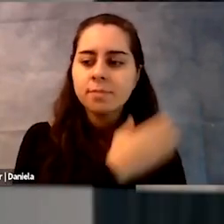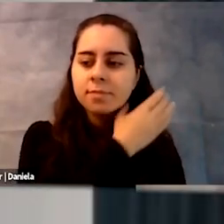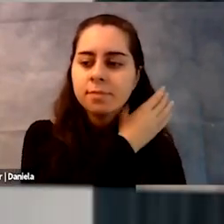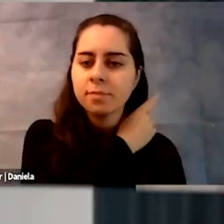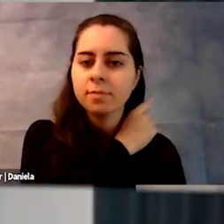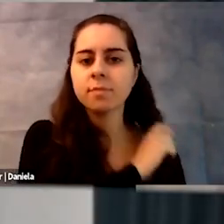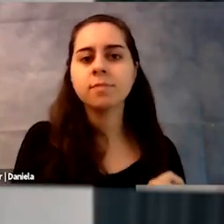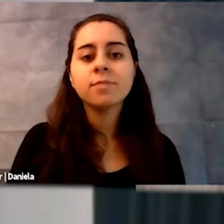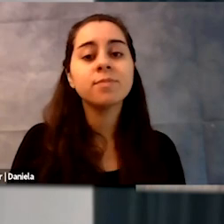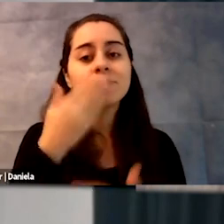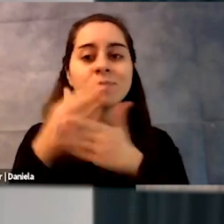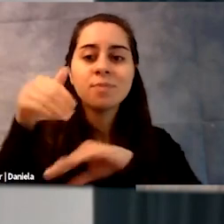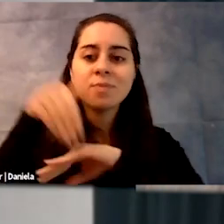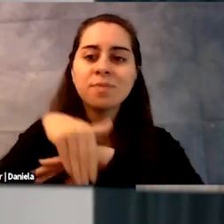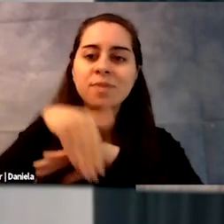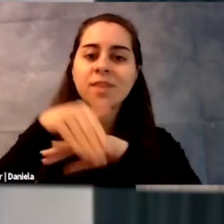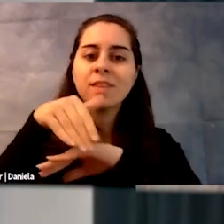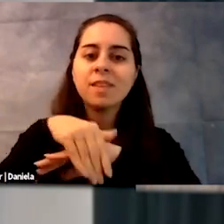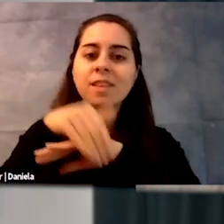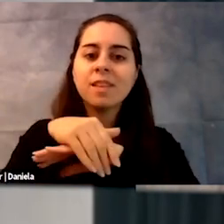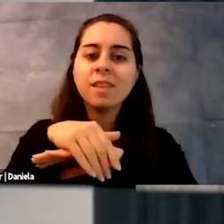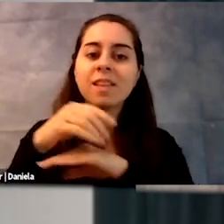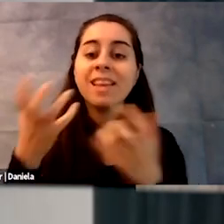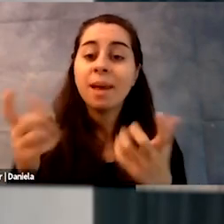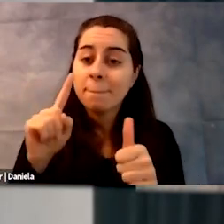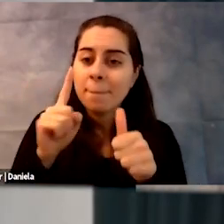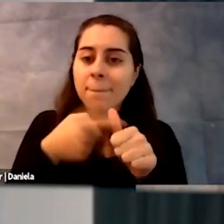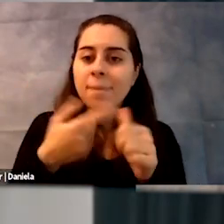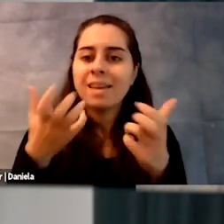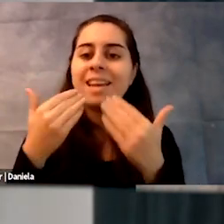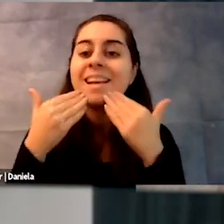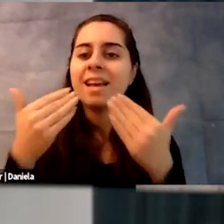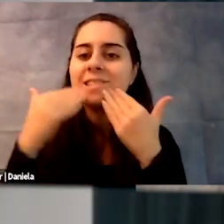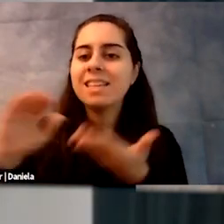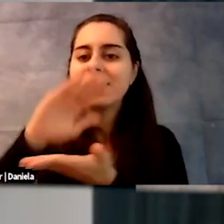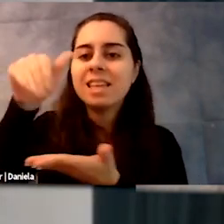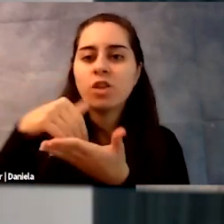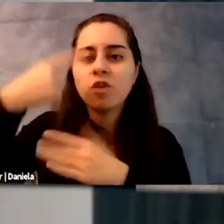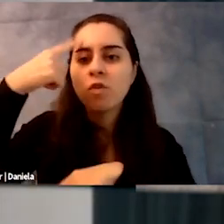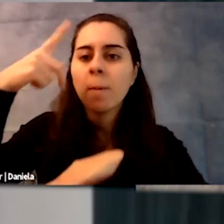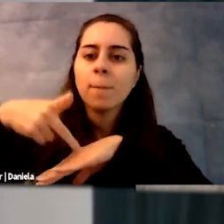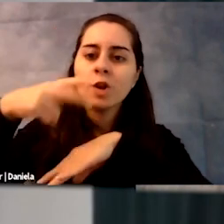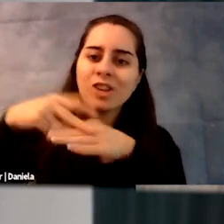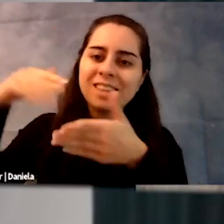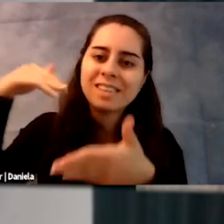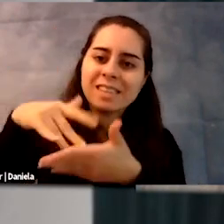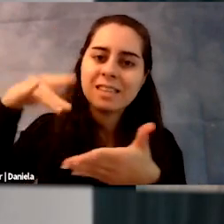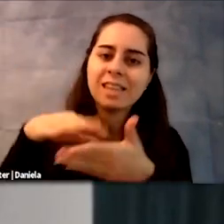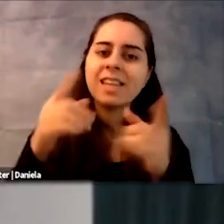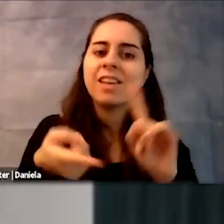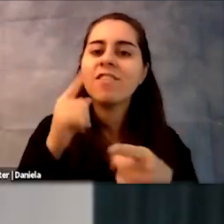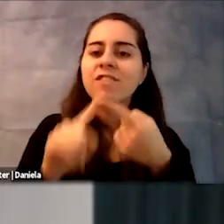Good evening. I will first like to thank the Center for Puerto Rican Studies and Friends of Puerto